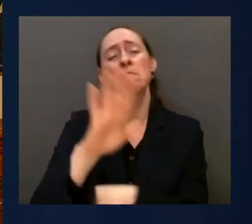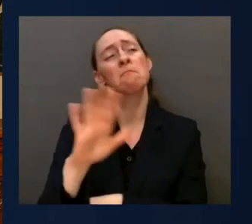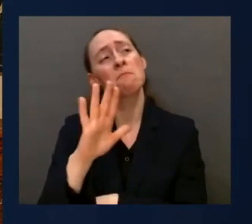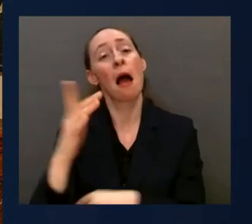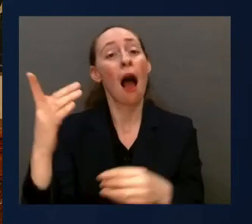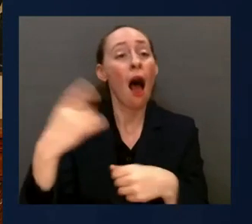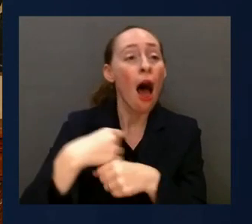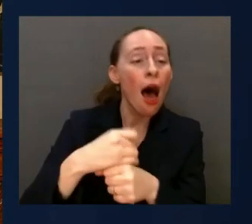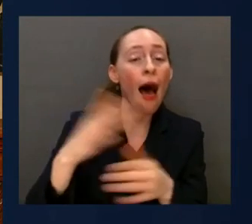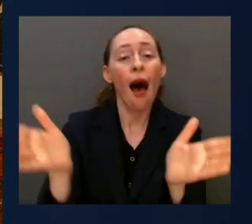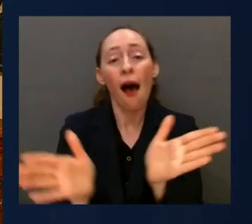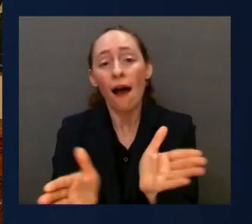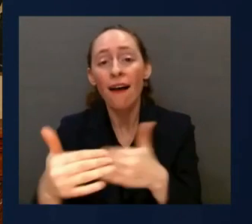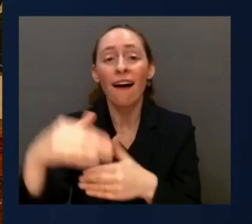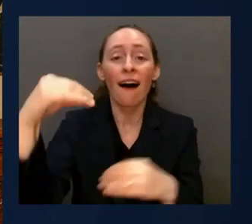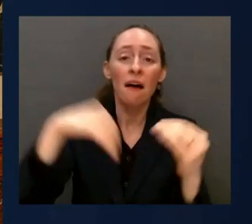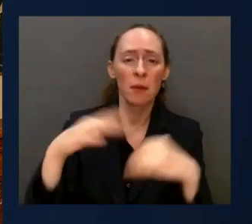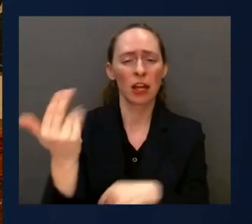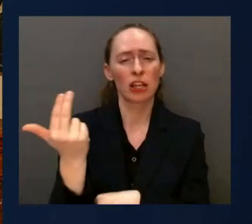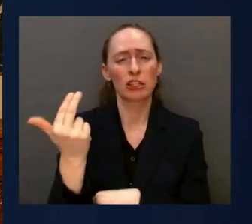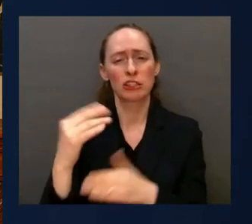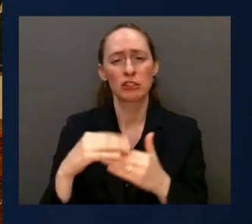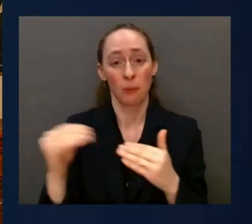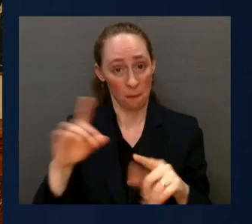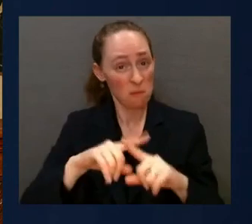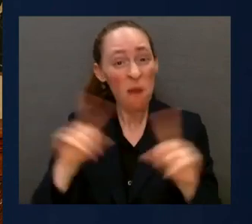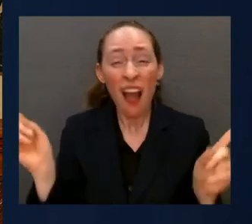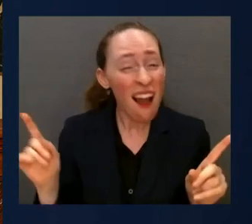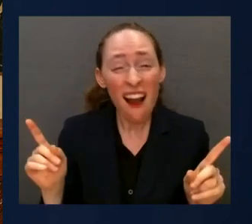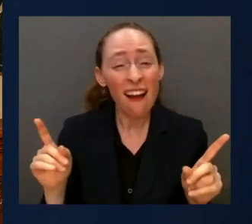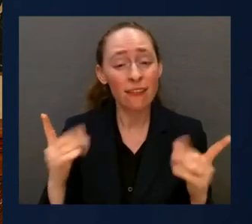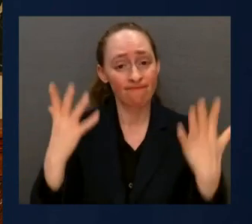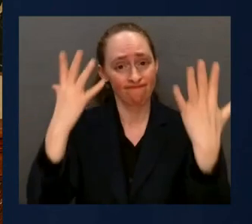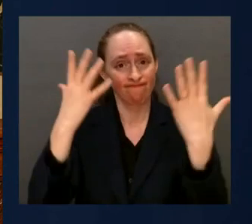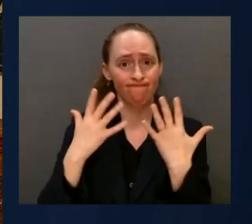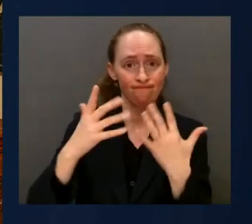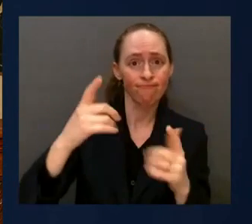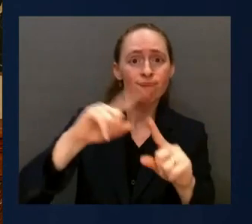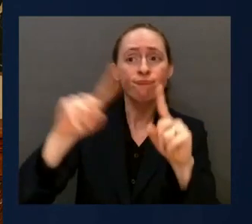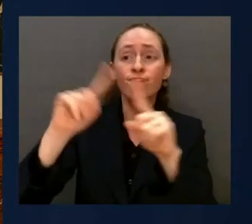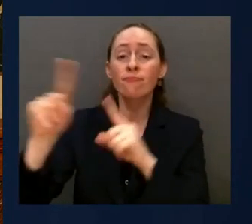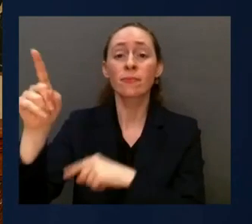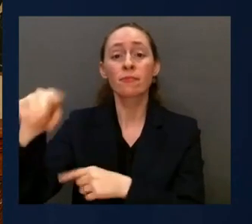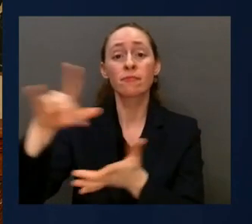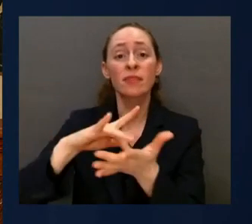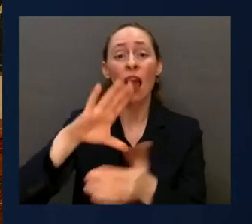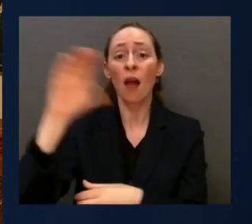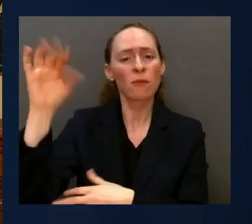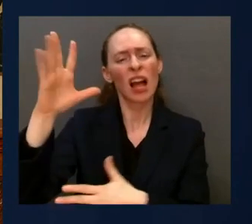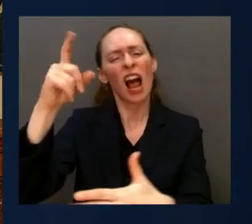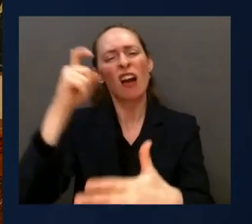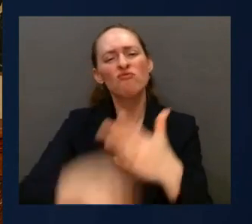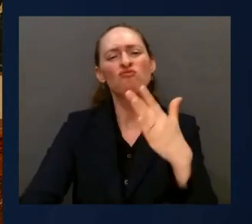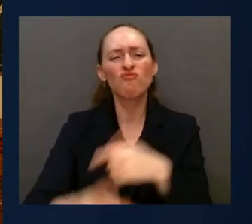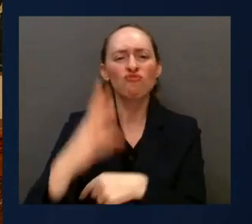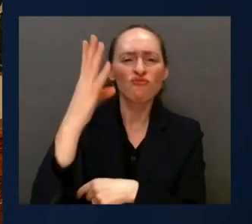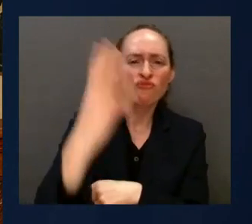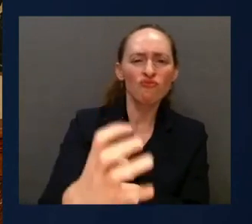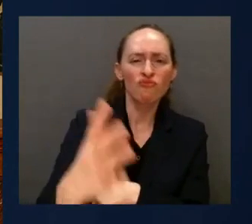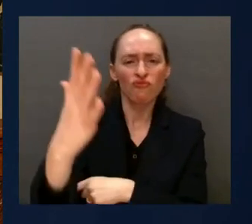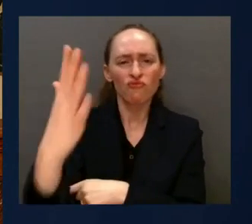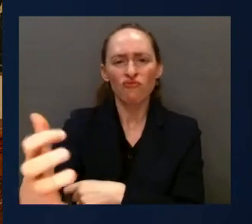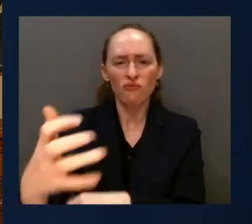hundreds of dollars, $400 to $500 a month, making record profits. Not anymore.